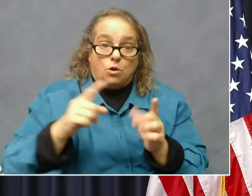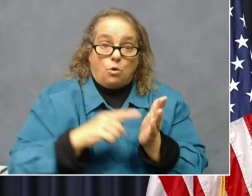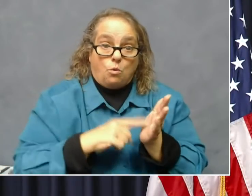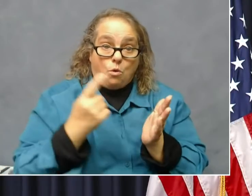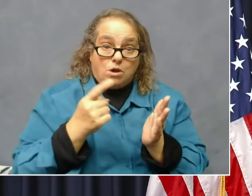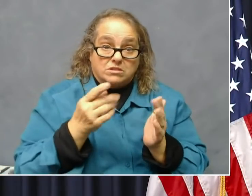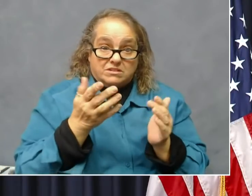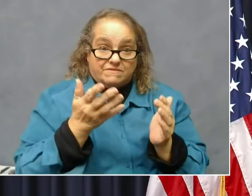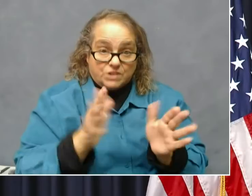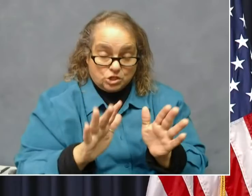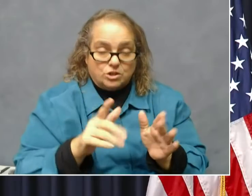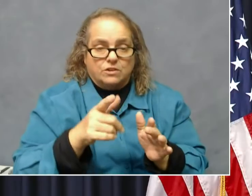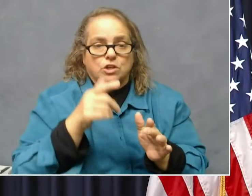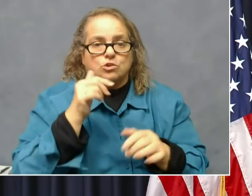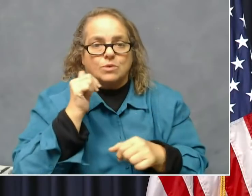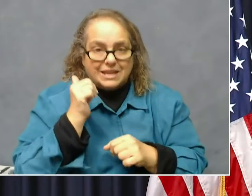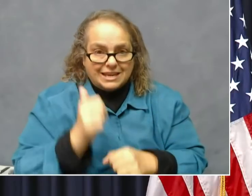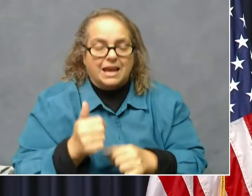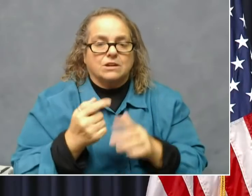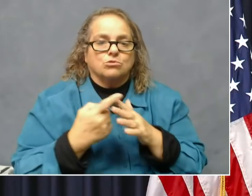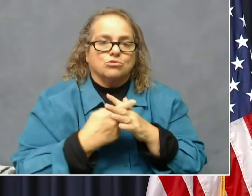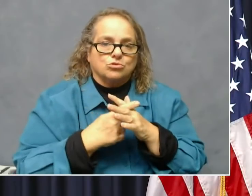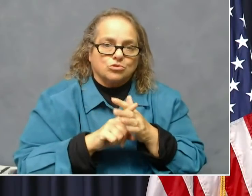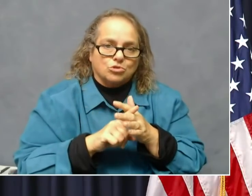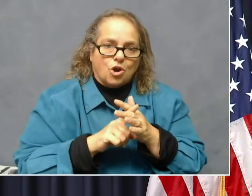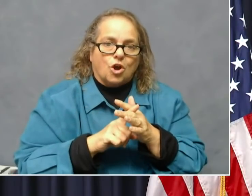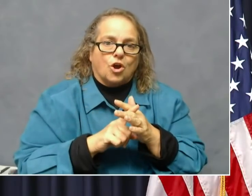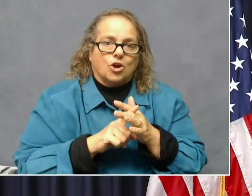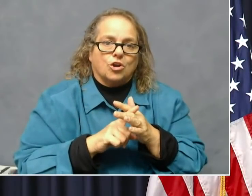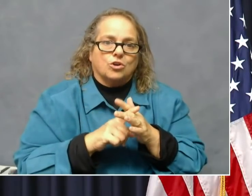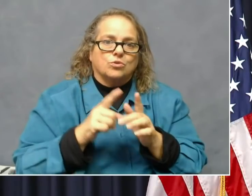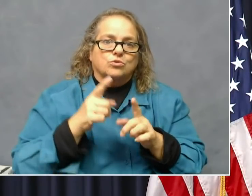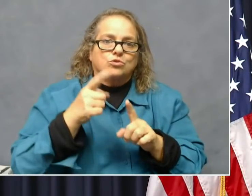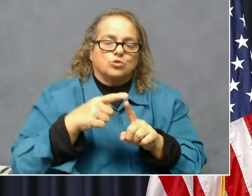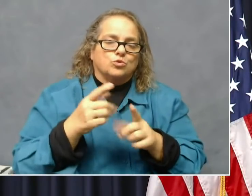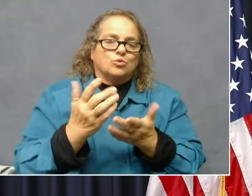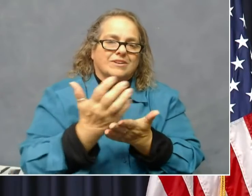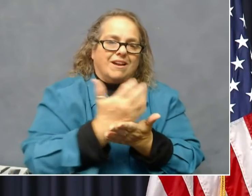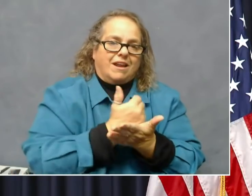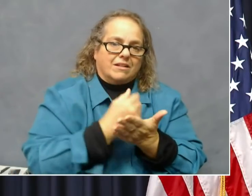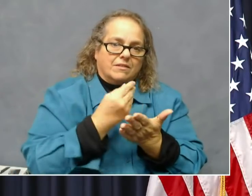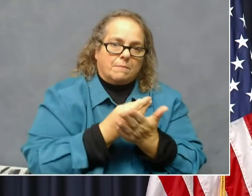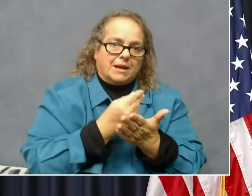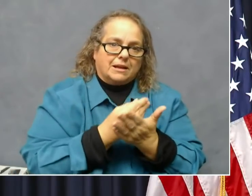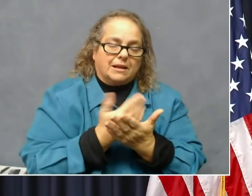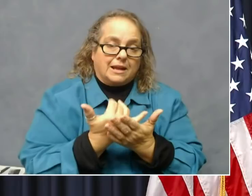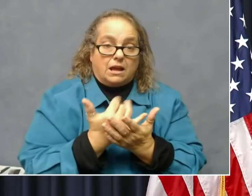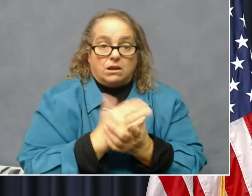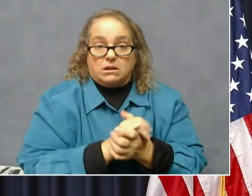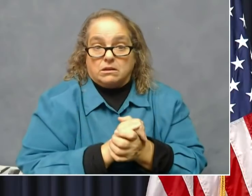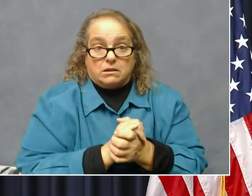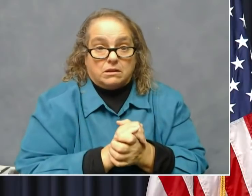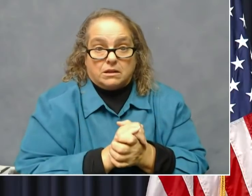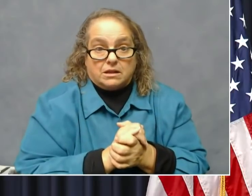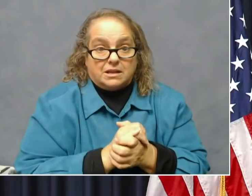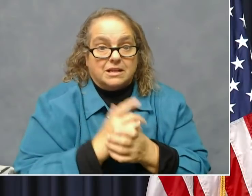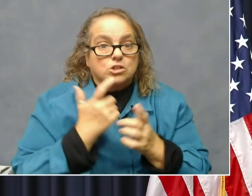you can commence steps to try to collect these dollars. Now, it's a very large